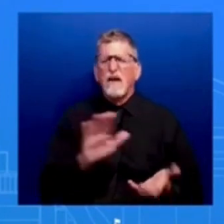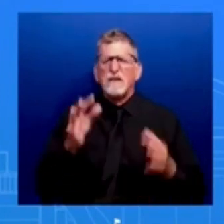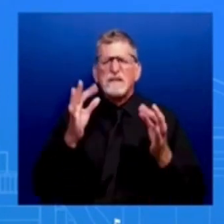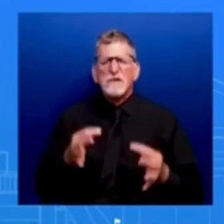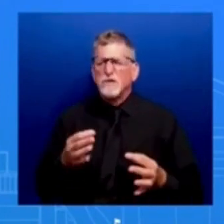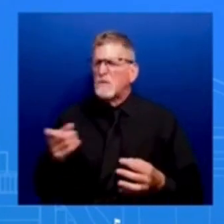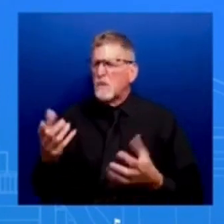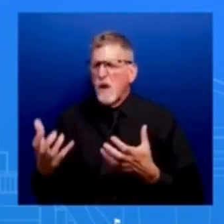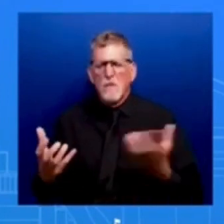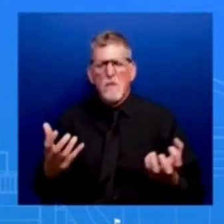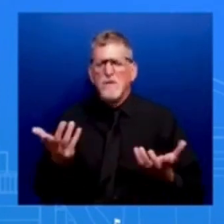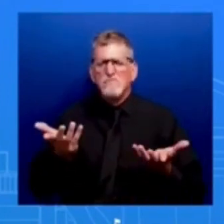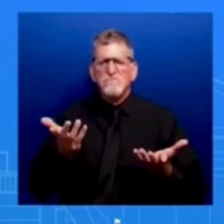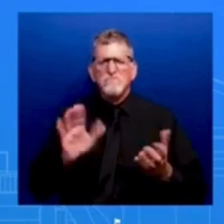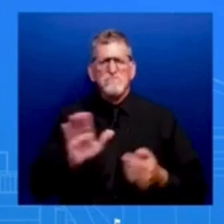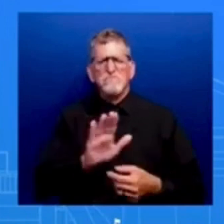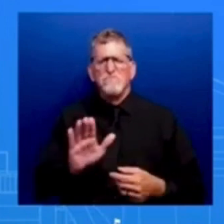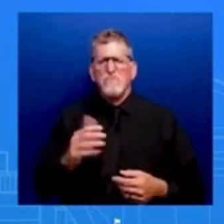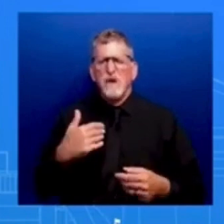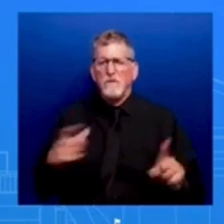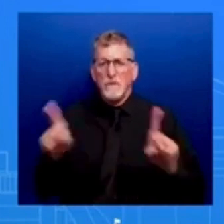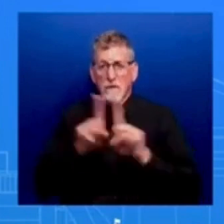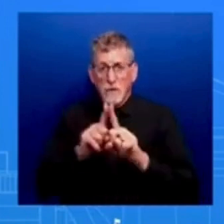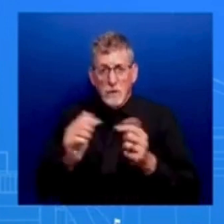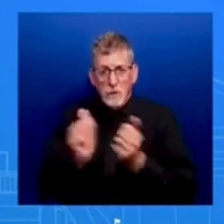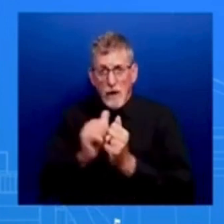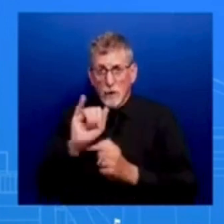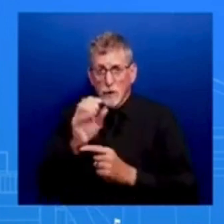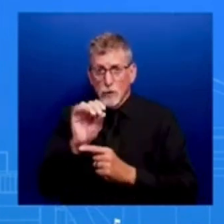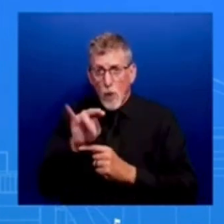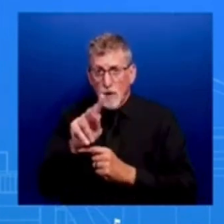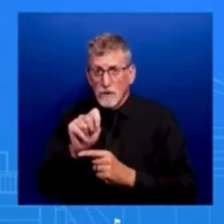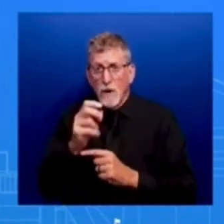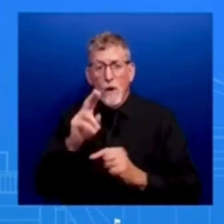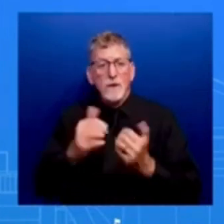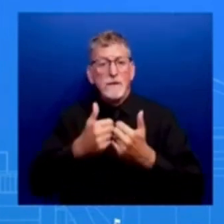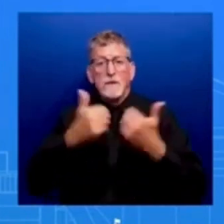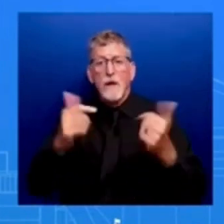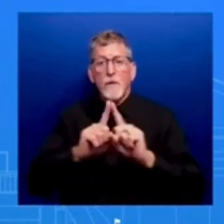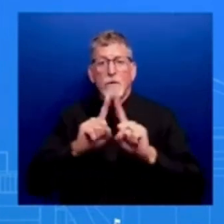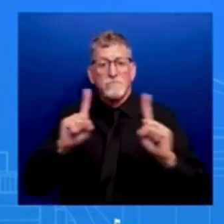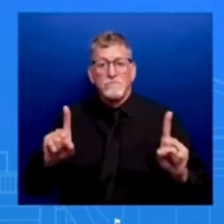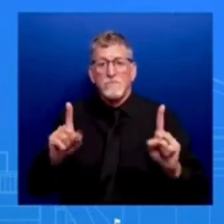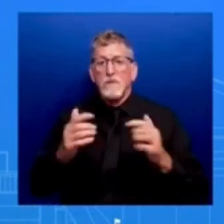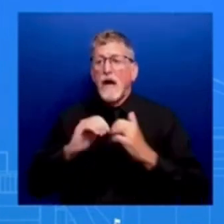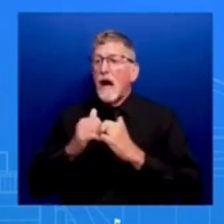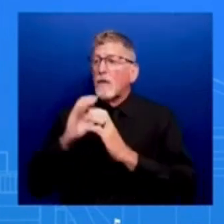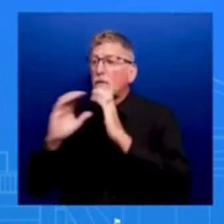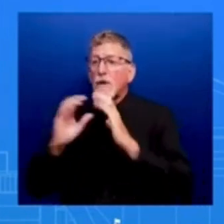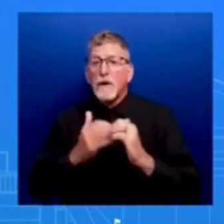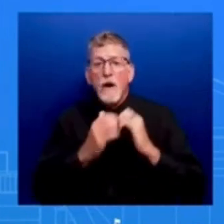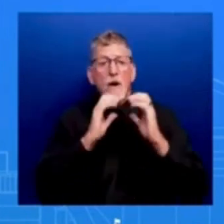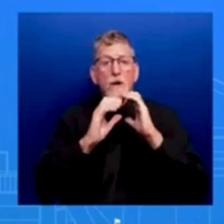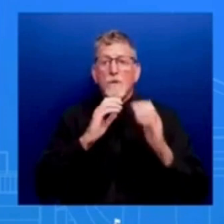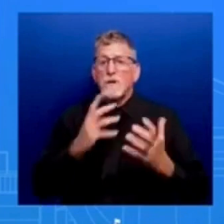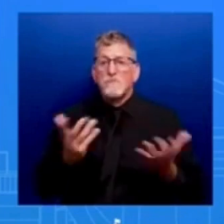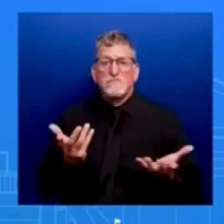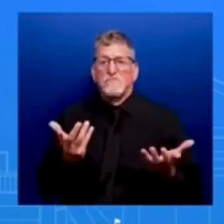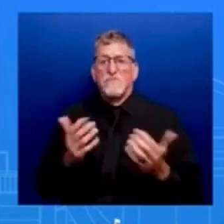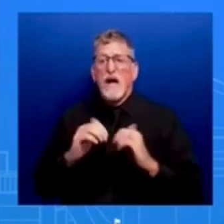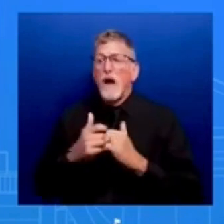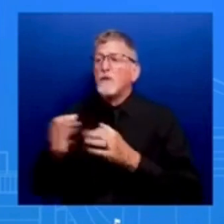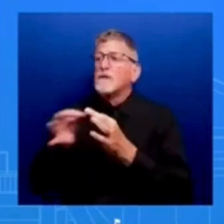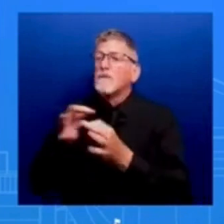how that country wants to move forward in communicating with the press. I just don't have anything. Just don't have anything for you. Would you be able to tell us